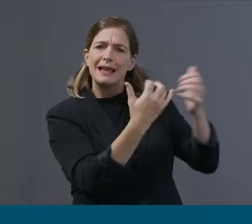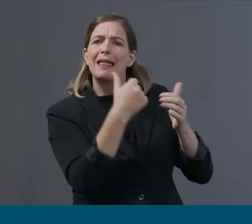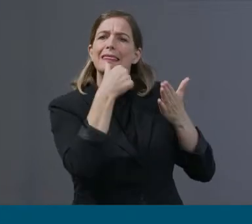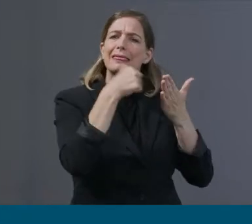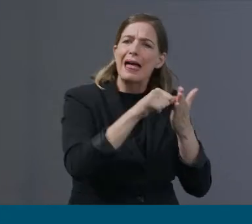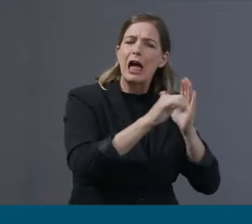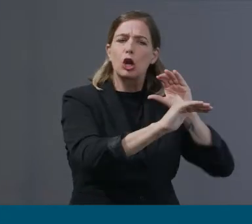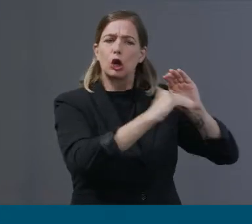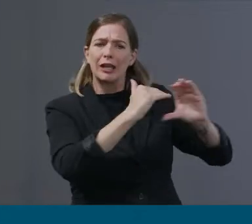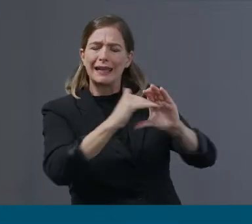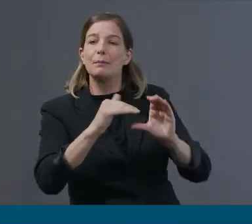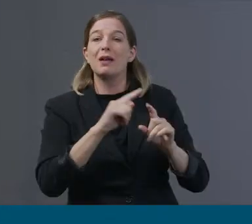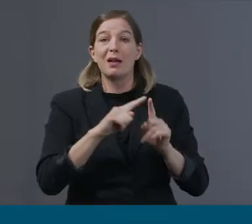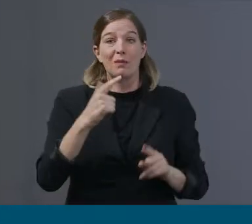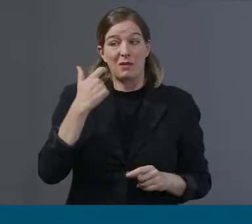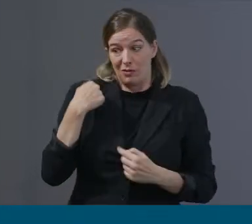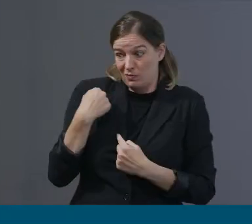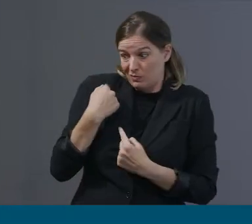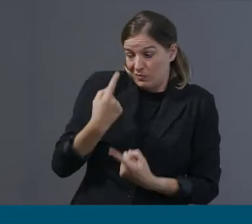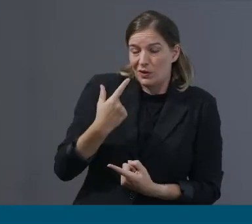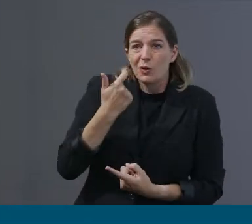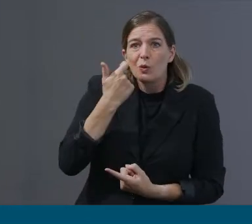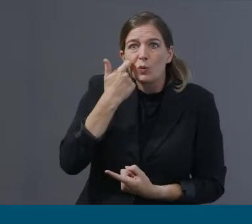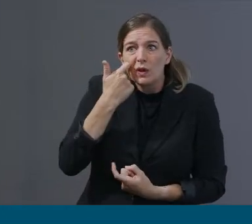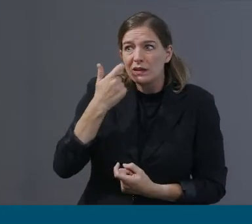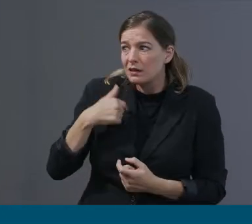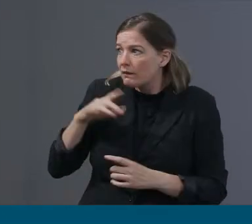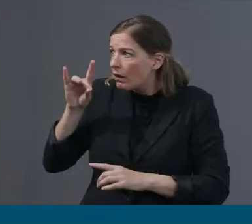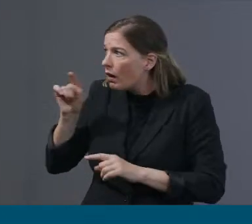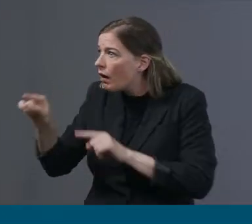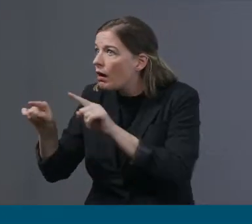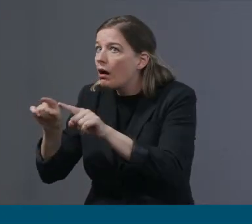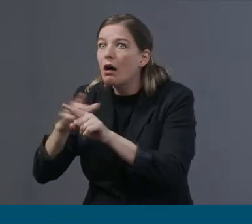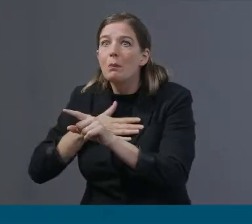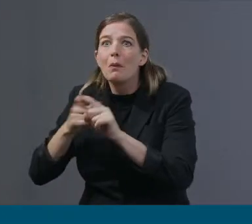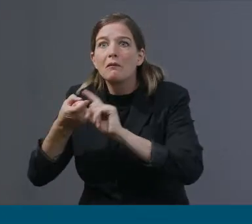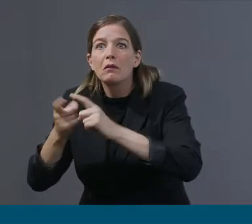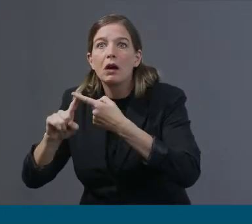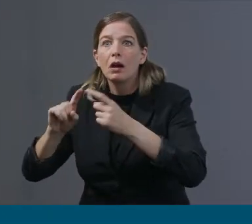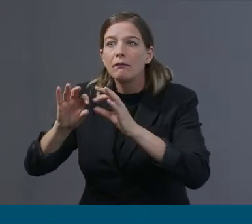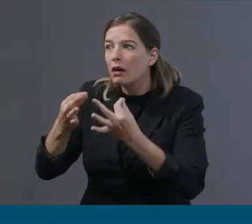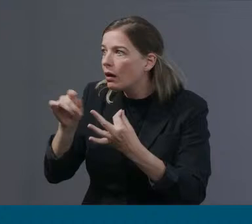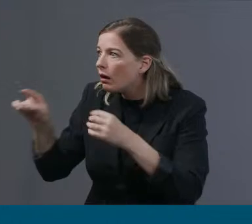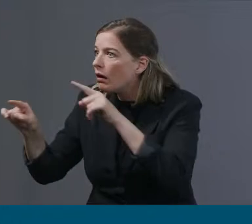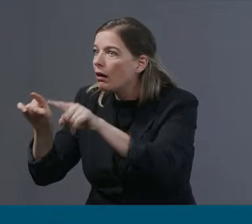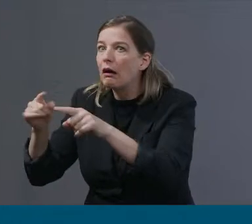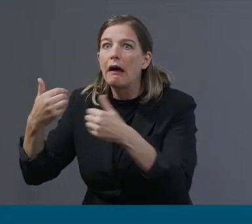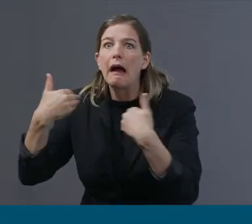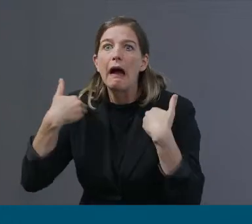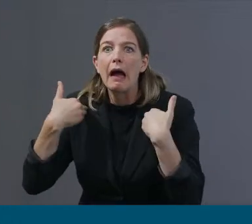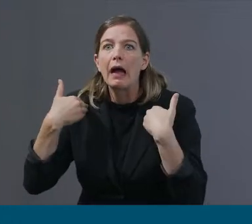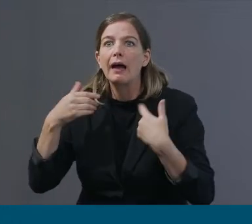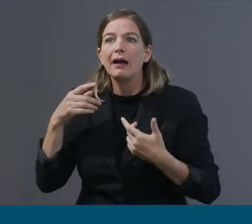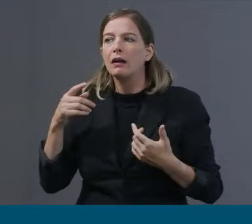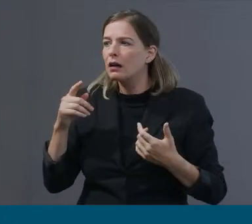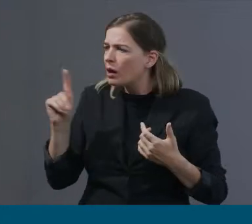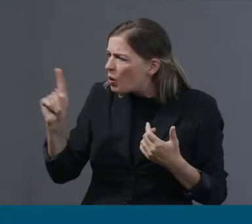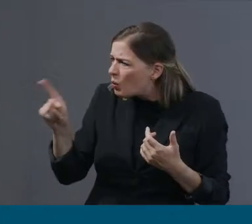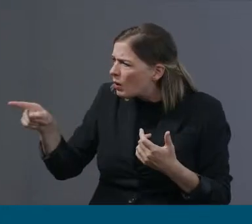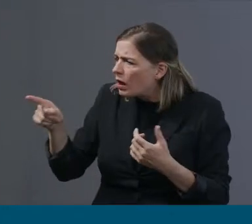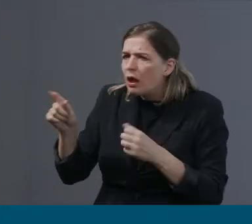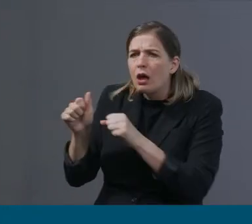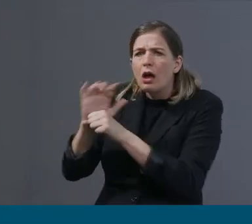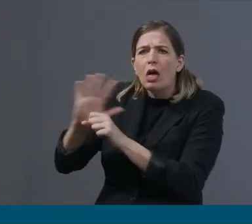people that have contracted this. And I want to tell you where they contracted it. At graduation parties,